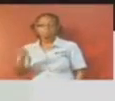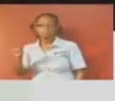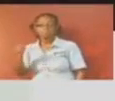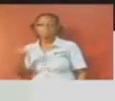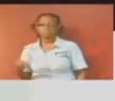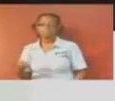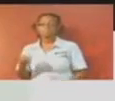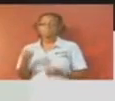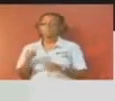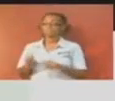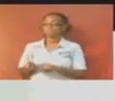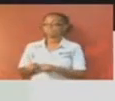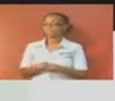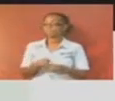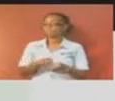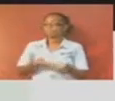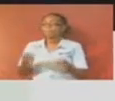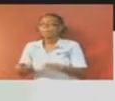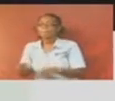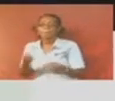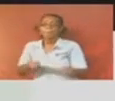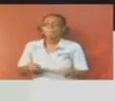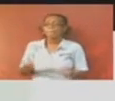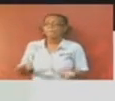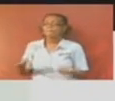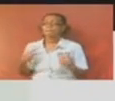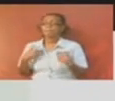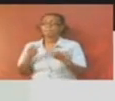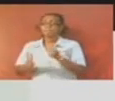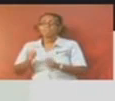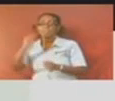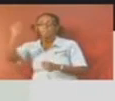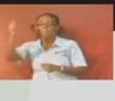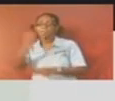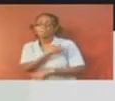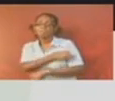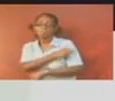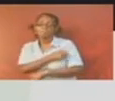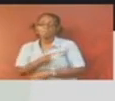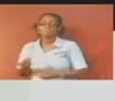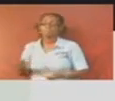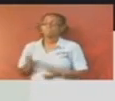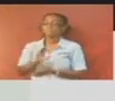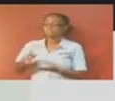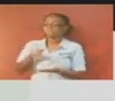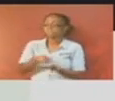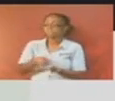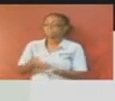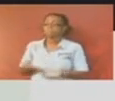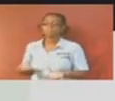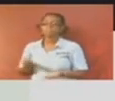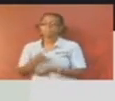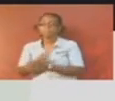levels in Trinidad and Tobago, and just a brief update on the repatriation process.